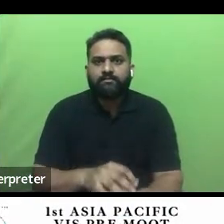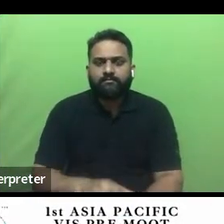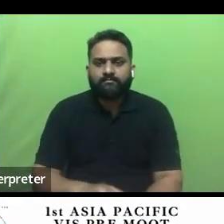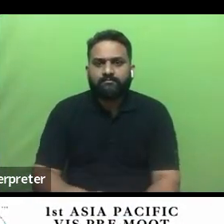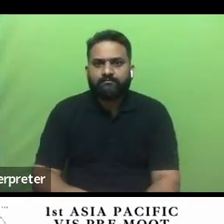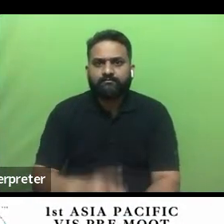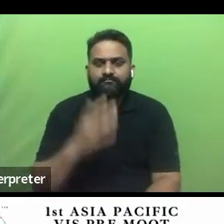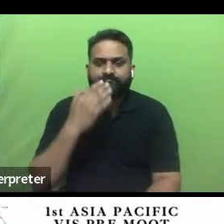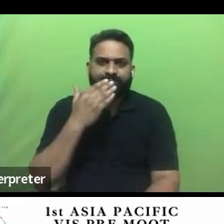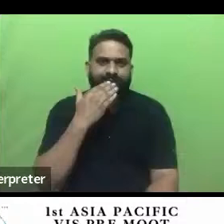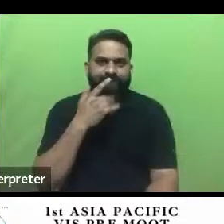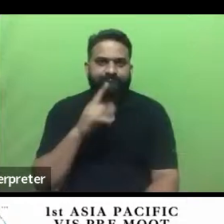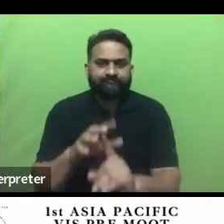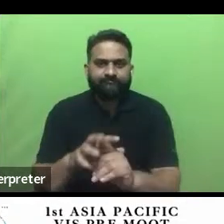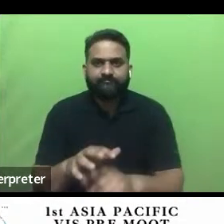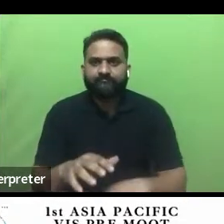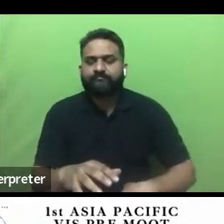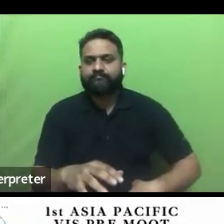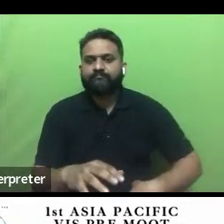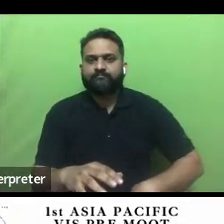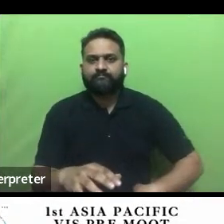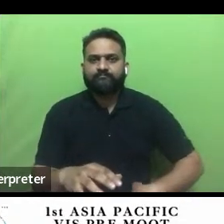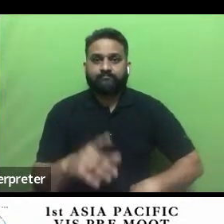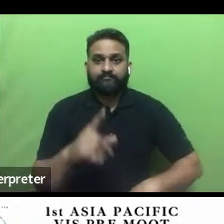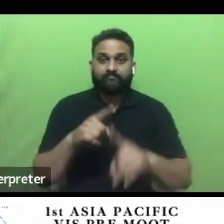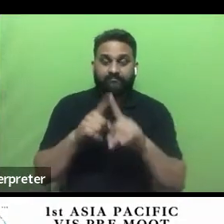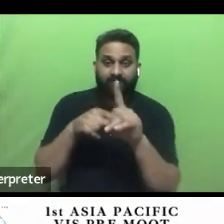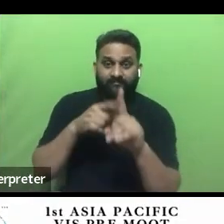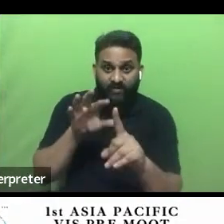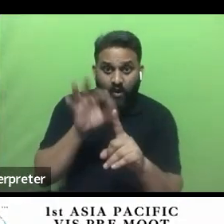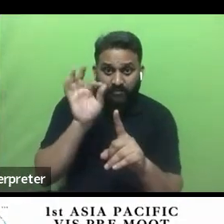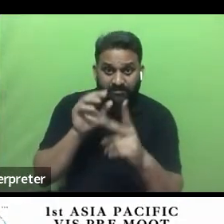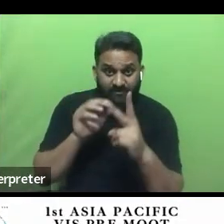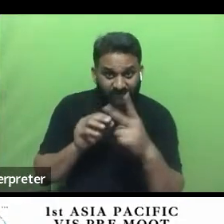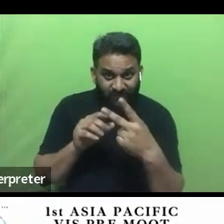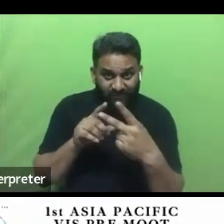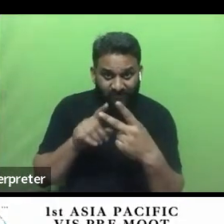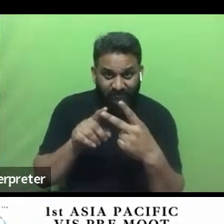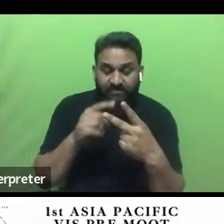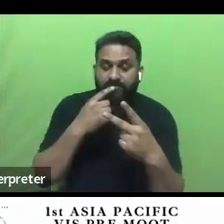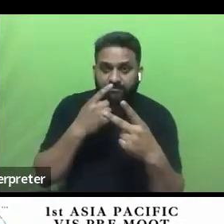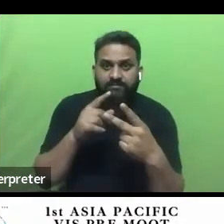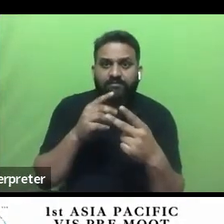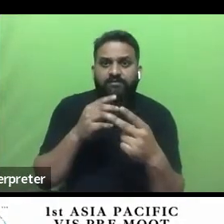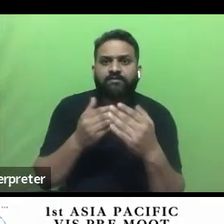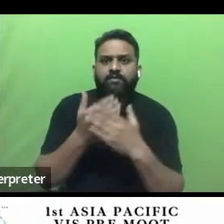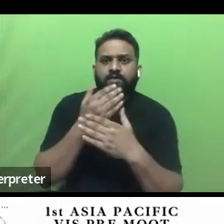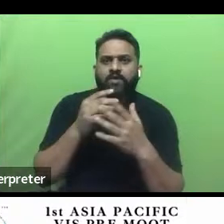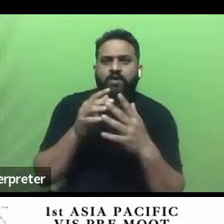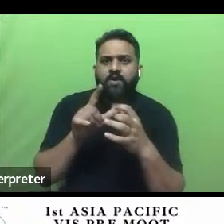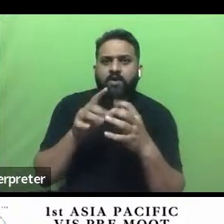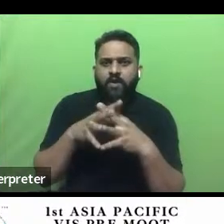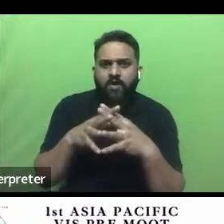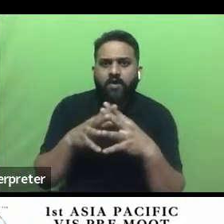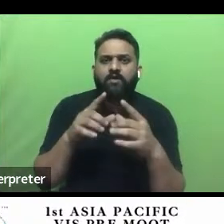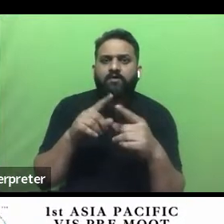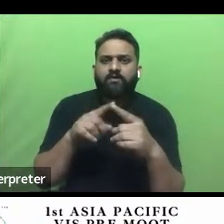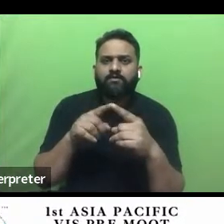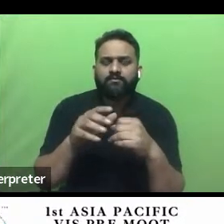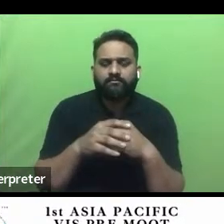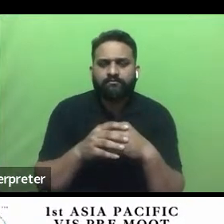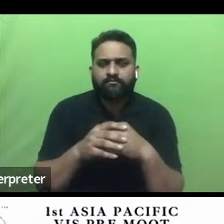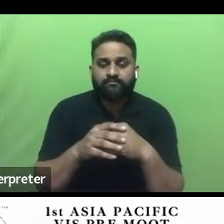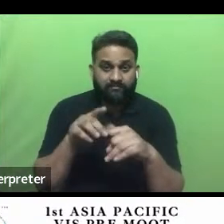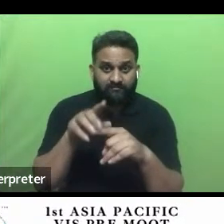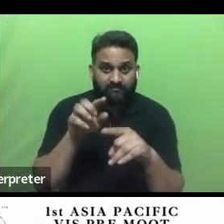Thank you, members of the tribunal. Under option 2 of the ancestral model law, it must be noted that